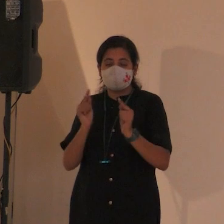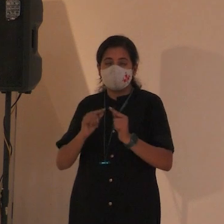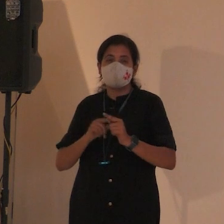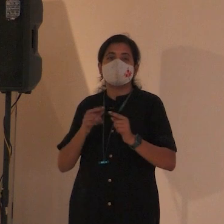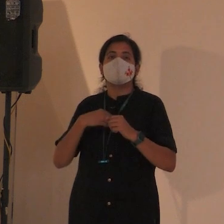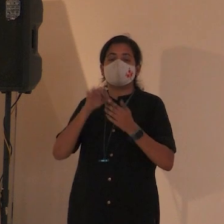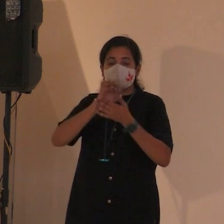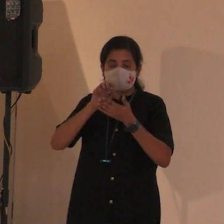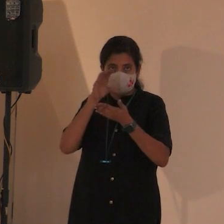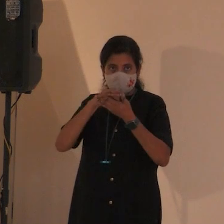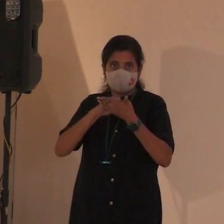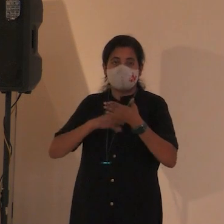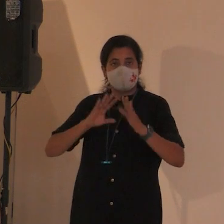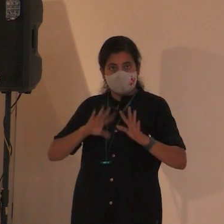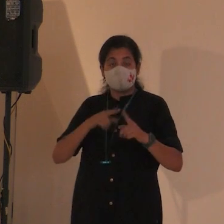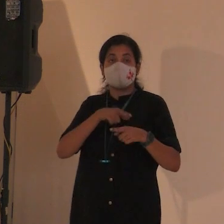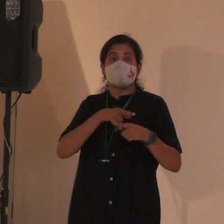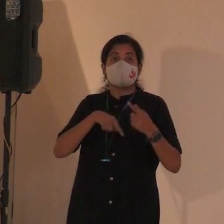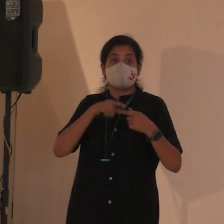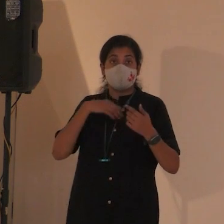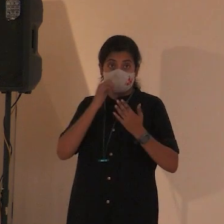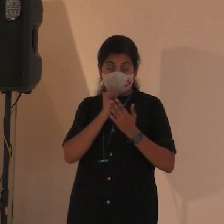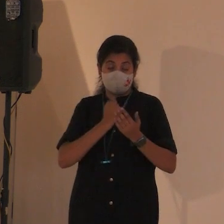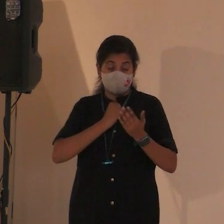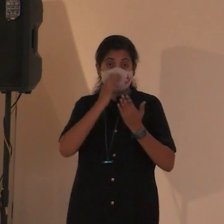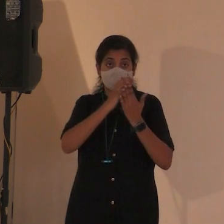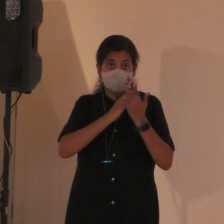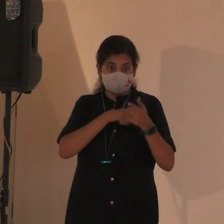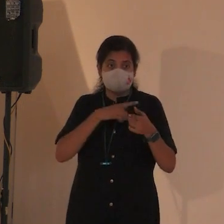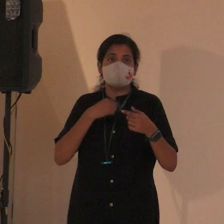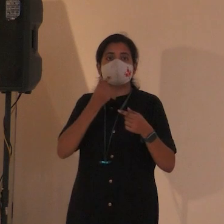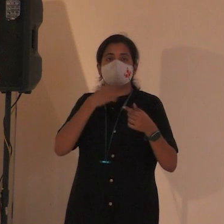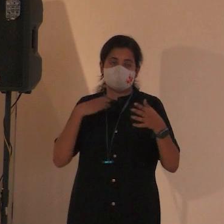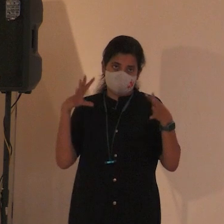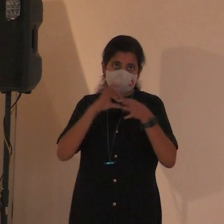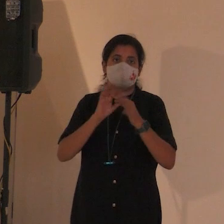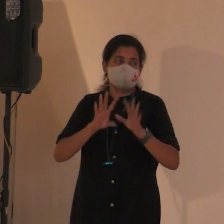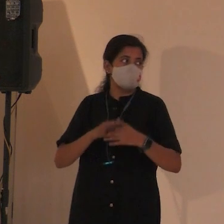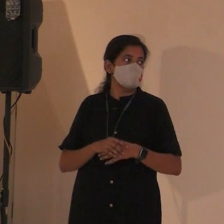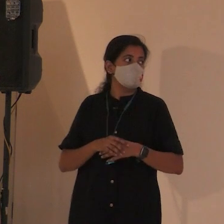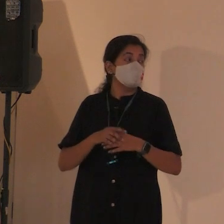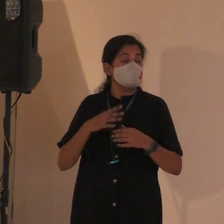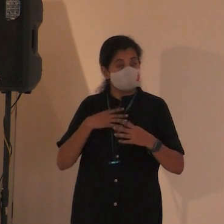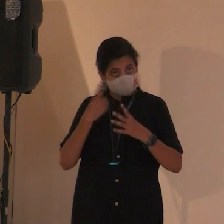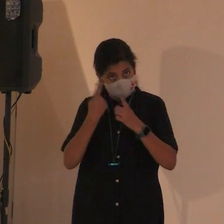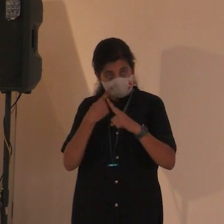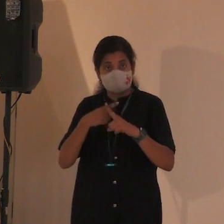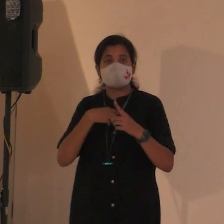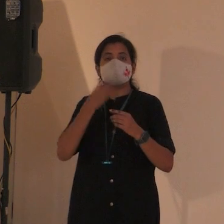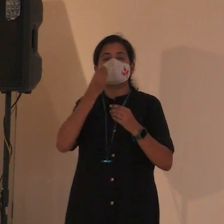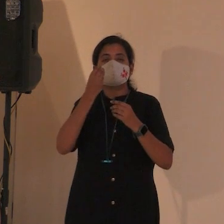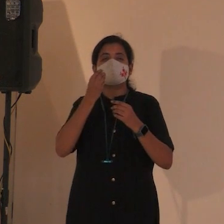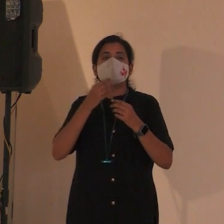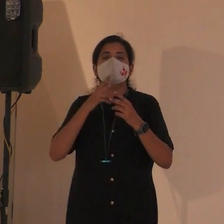research articles that they have referred to in course of their journey, which has actually gone into the archives. We also have in some cases, like